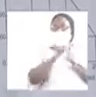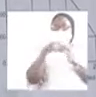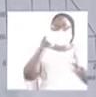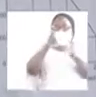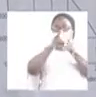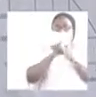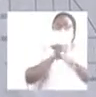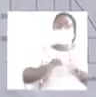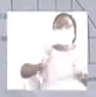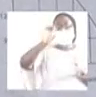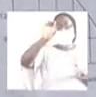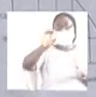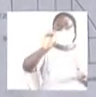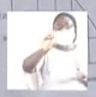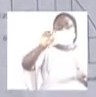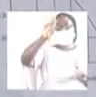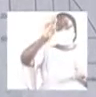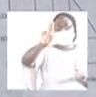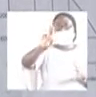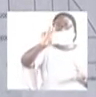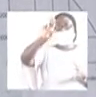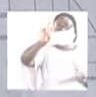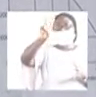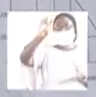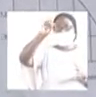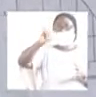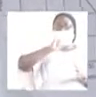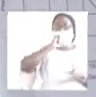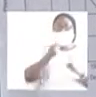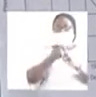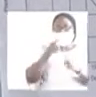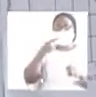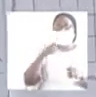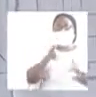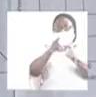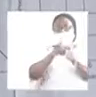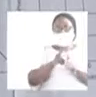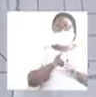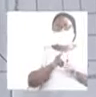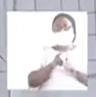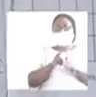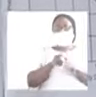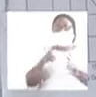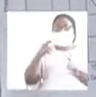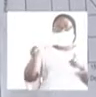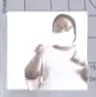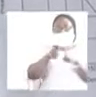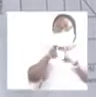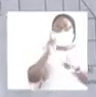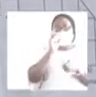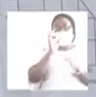you will also see the same explanation happening there. When the price of face masks per dozen